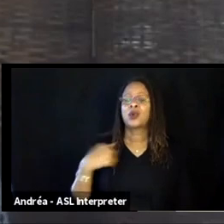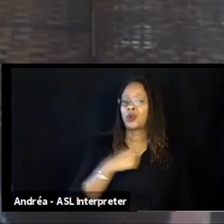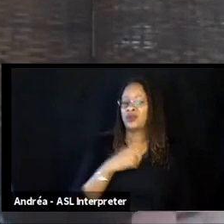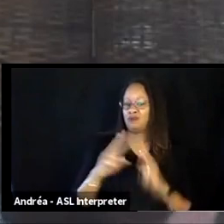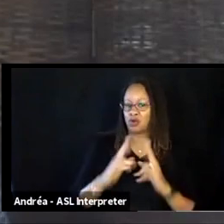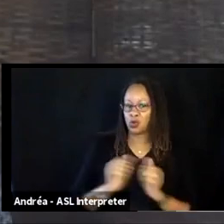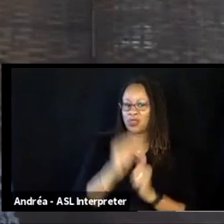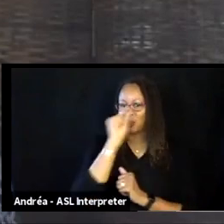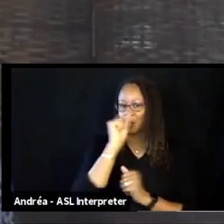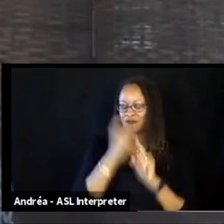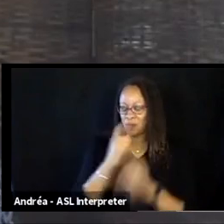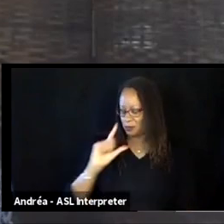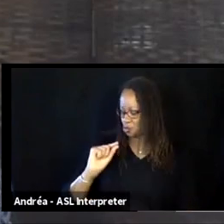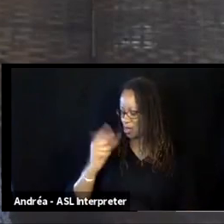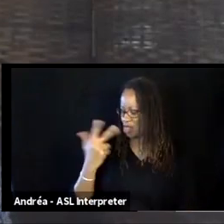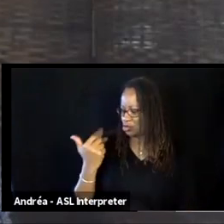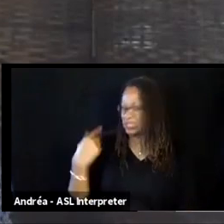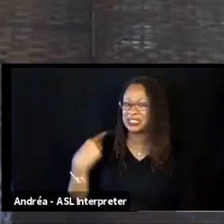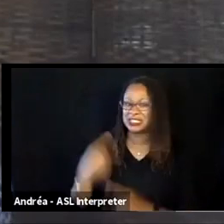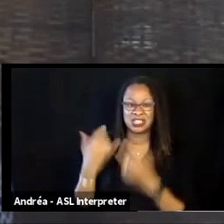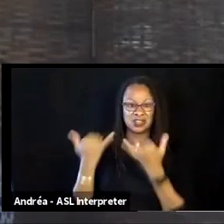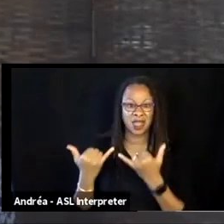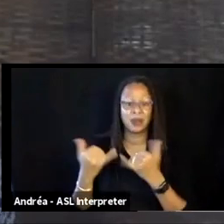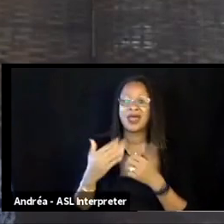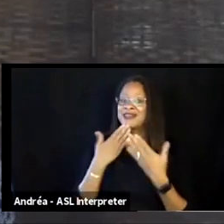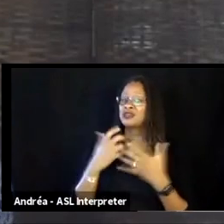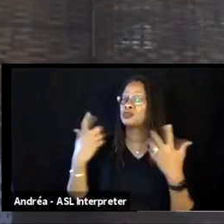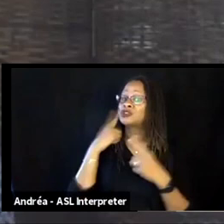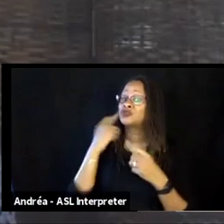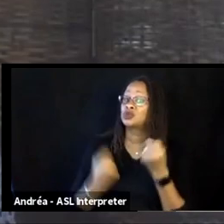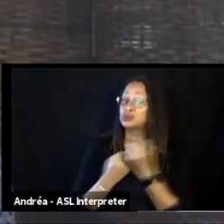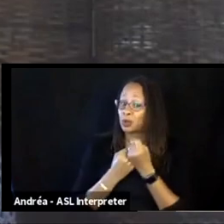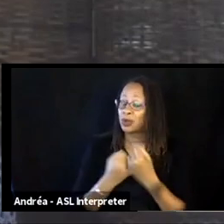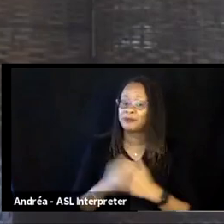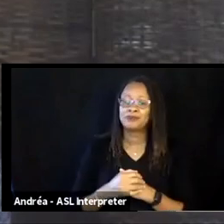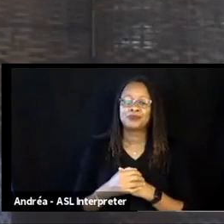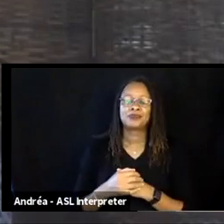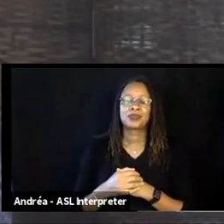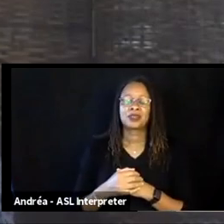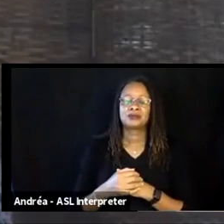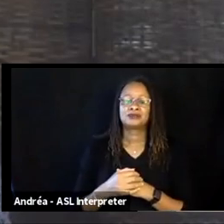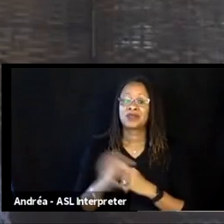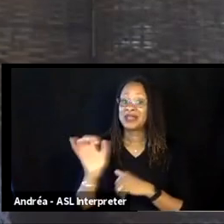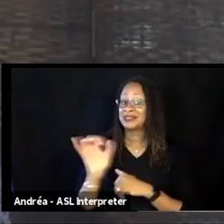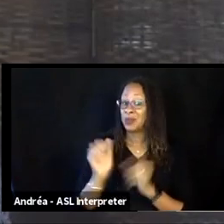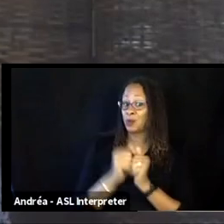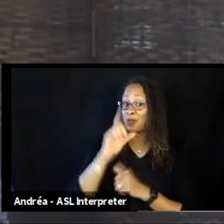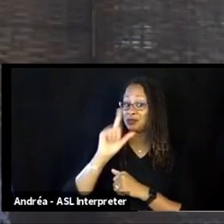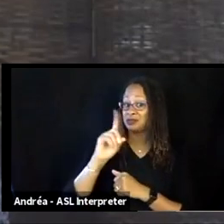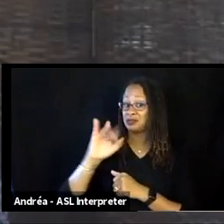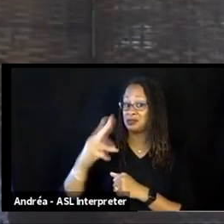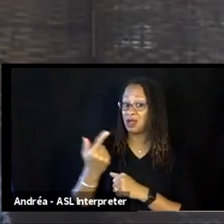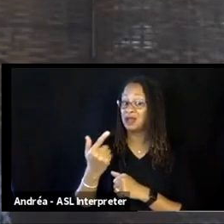since 2013, and we thank you so much for your support. And like what Doug was saying, Google